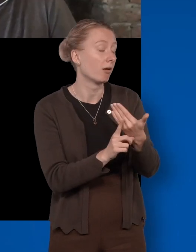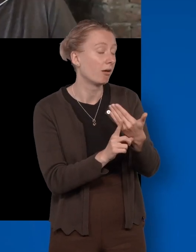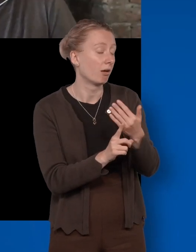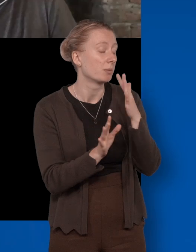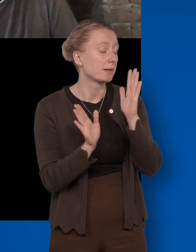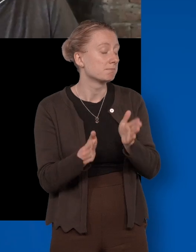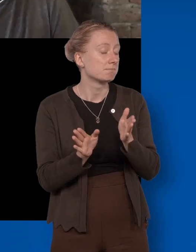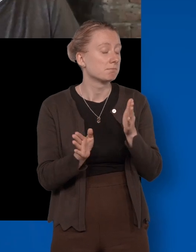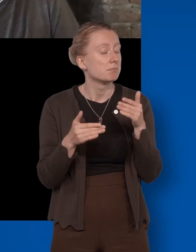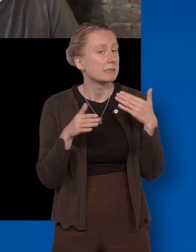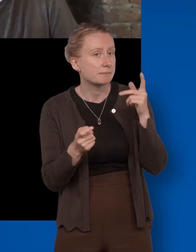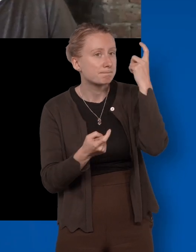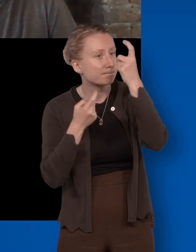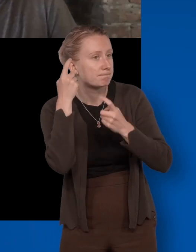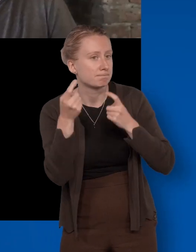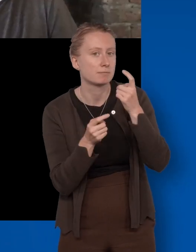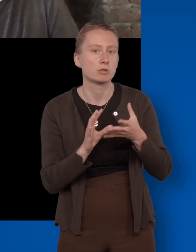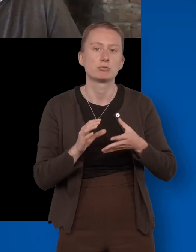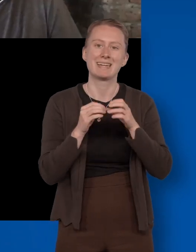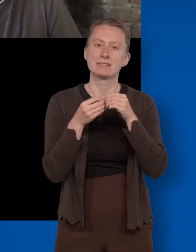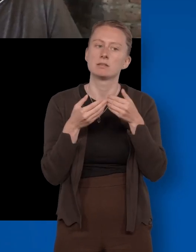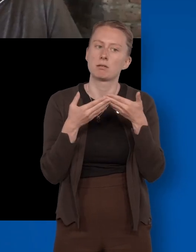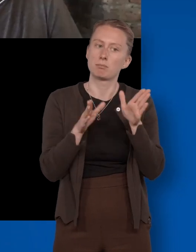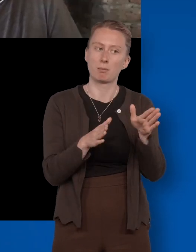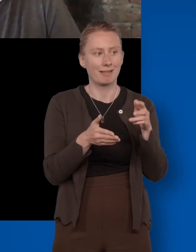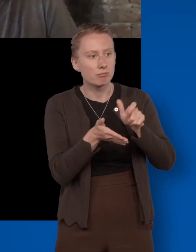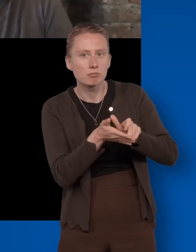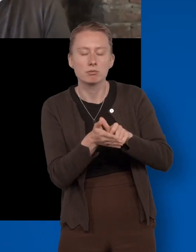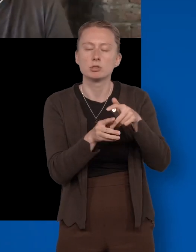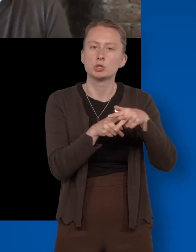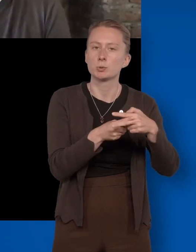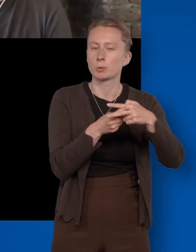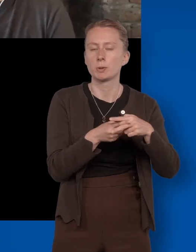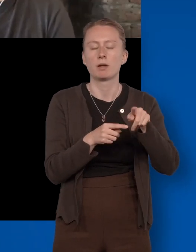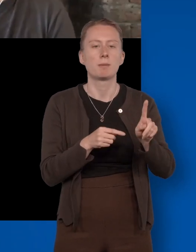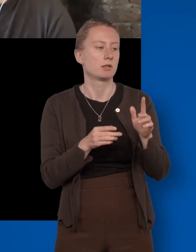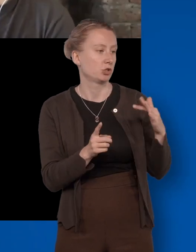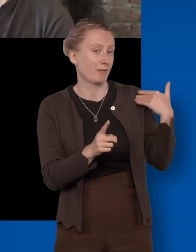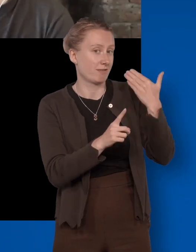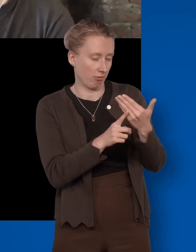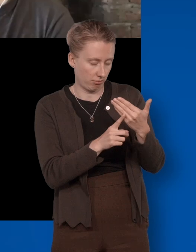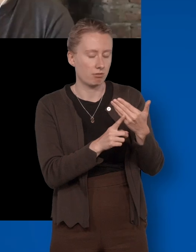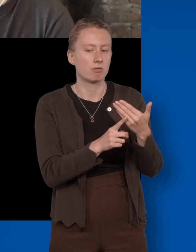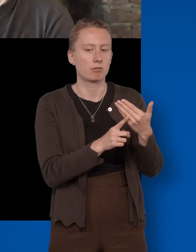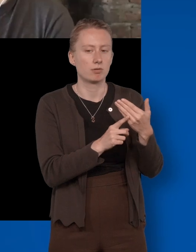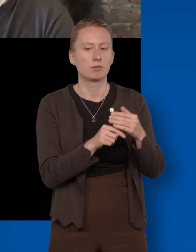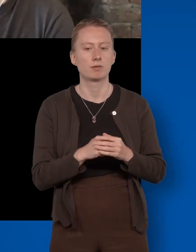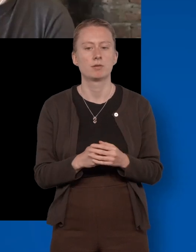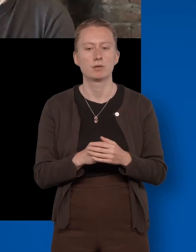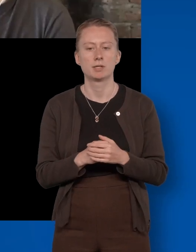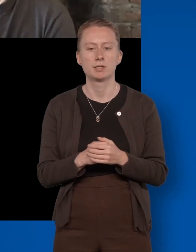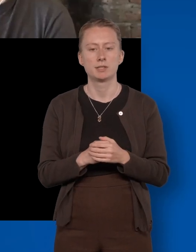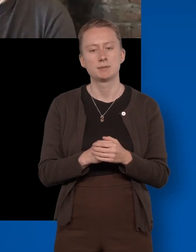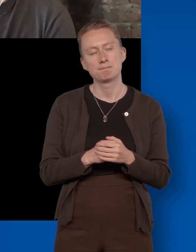we are actually considering make it into sort of a public facing tool, but so far what we've done is we sort